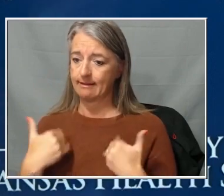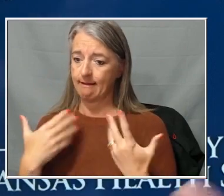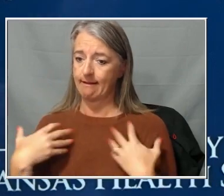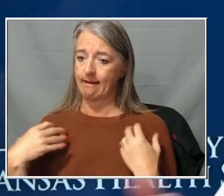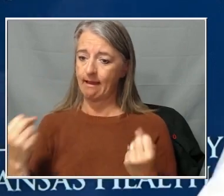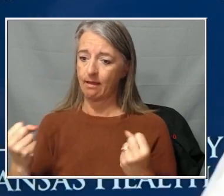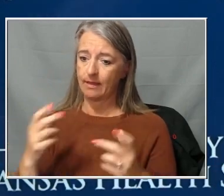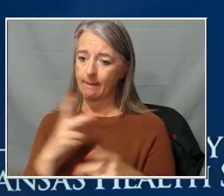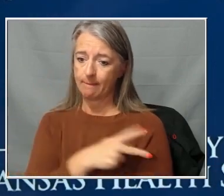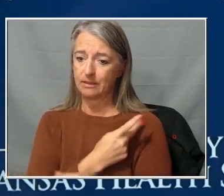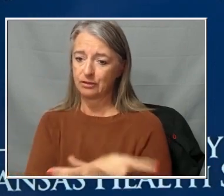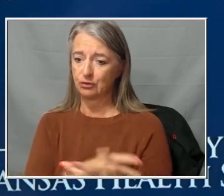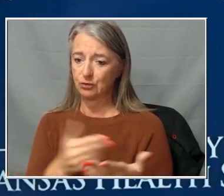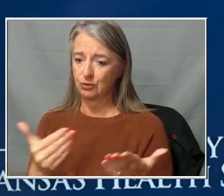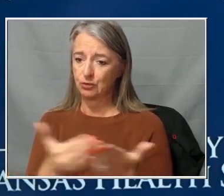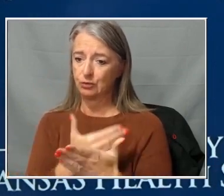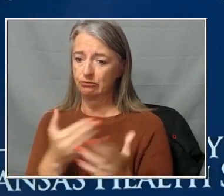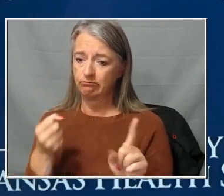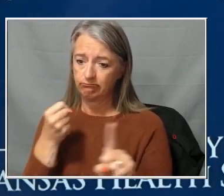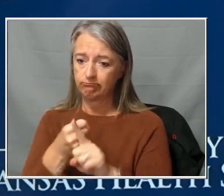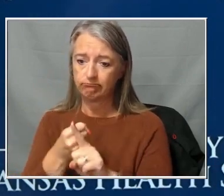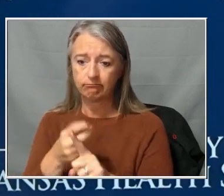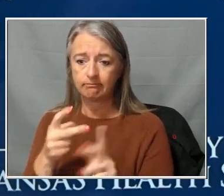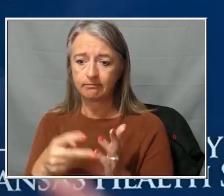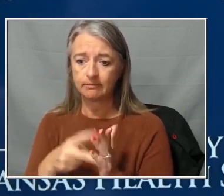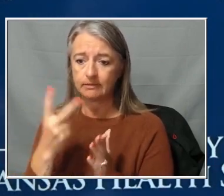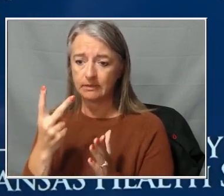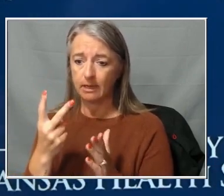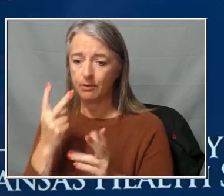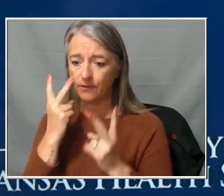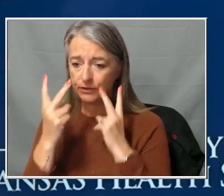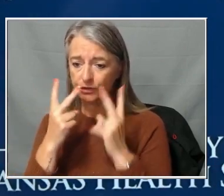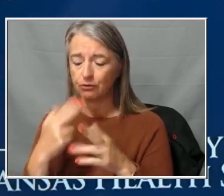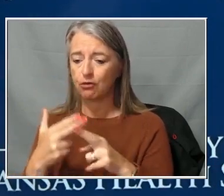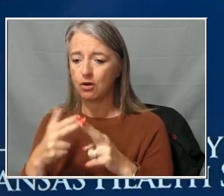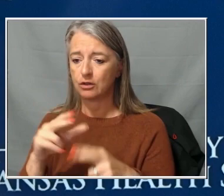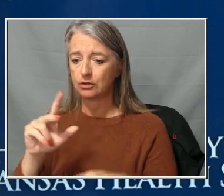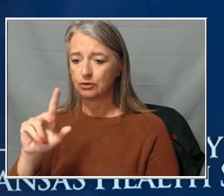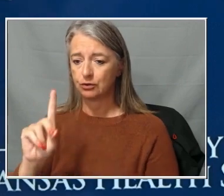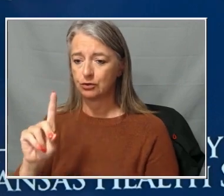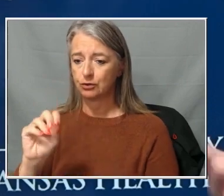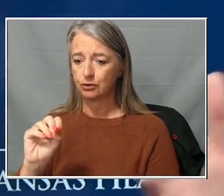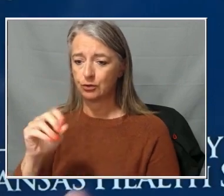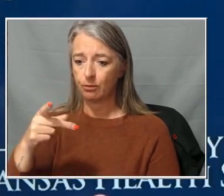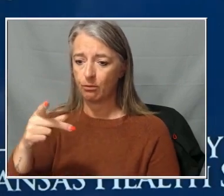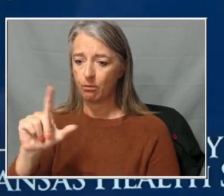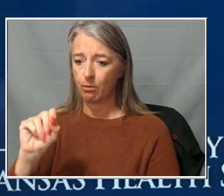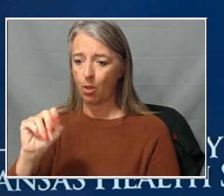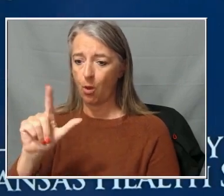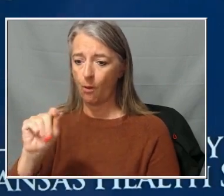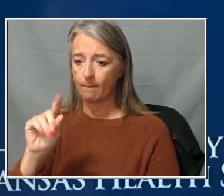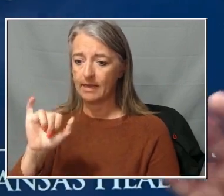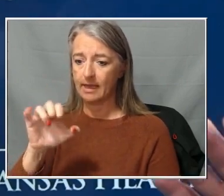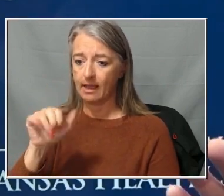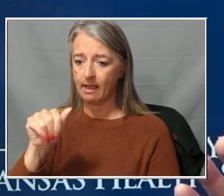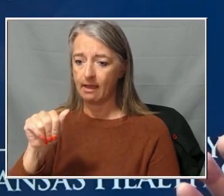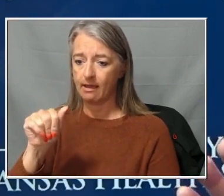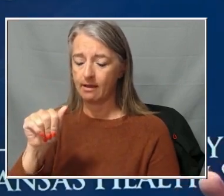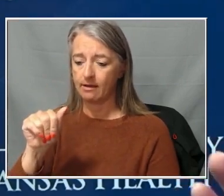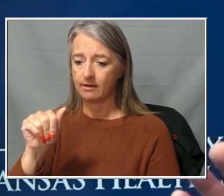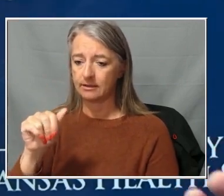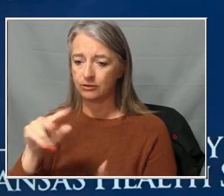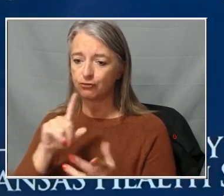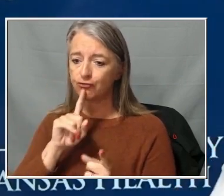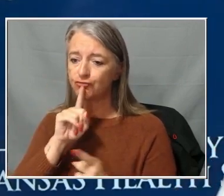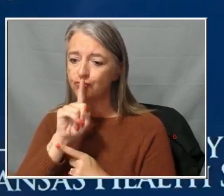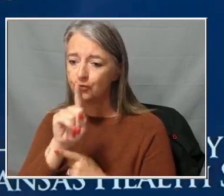in with this new onset double vision, which we call diplopia. And the first thing we had to figure out was, is this true diplopia? Is this true double vision?